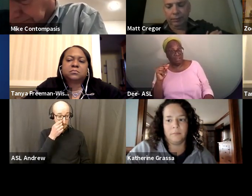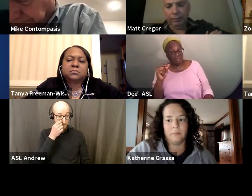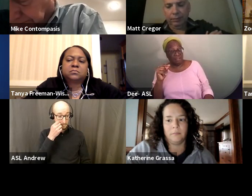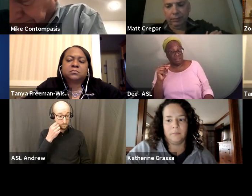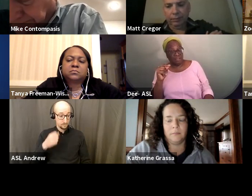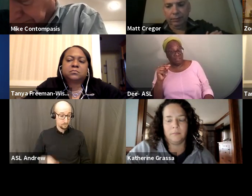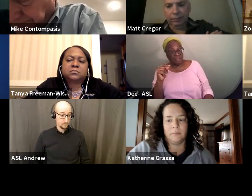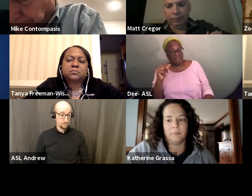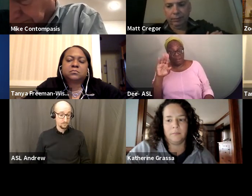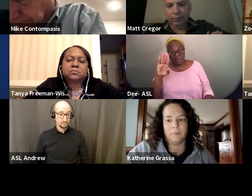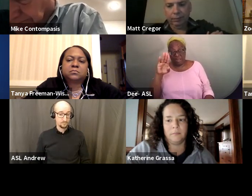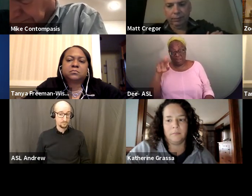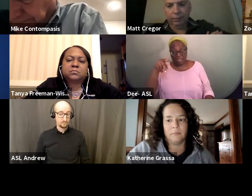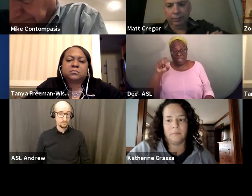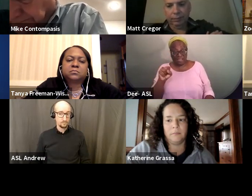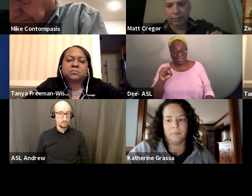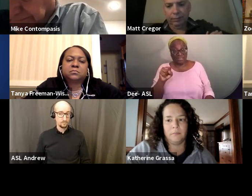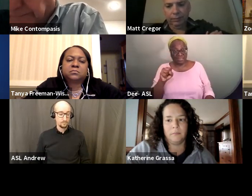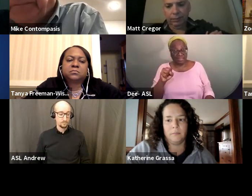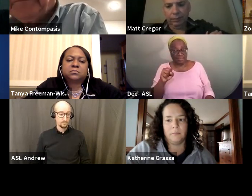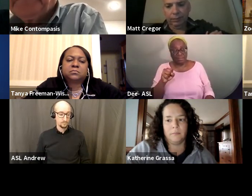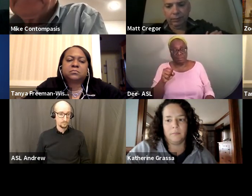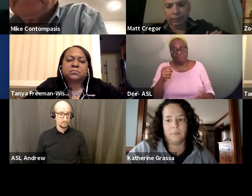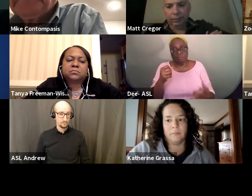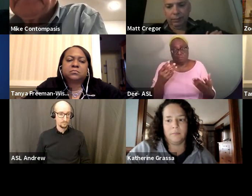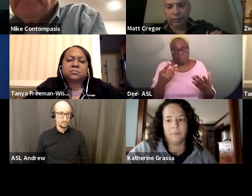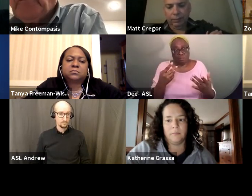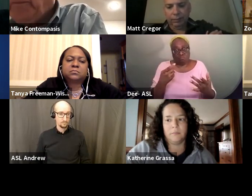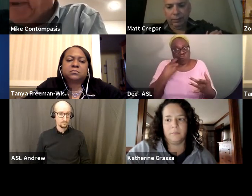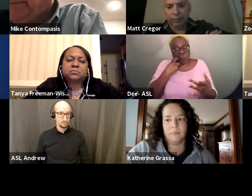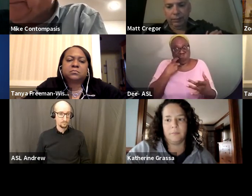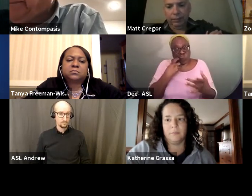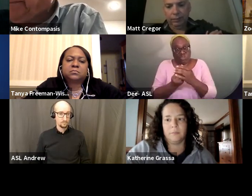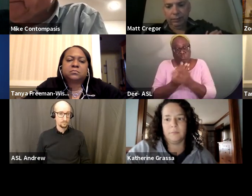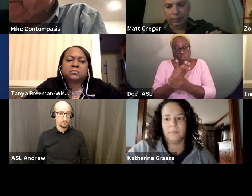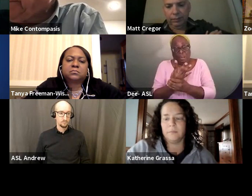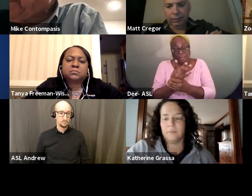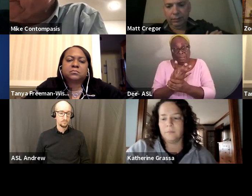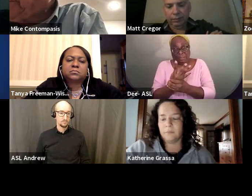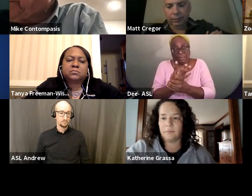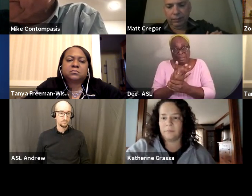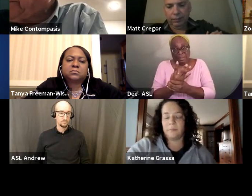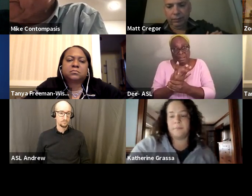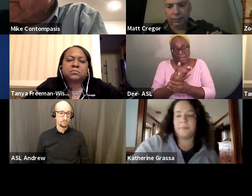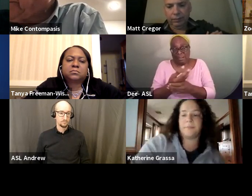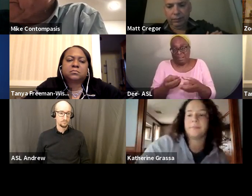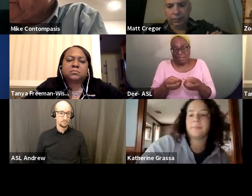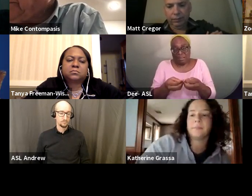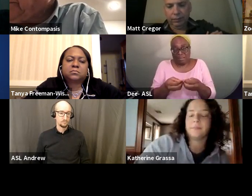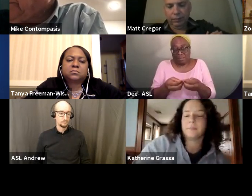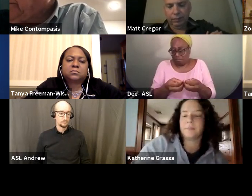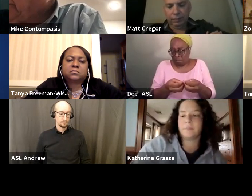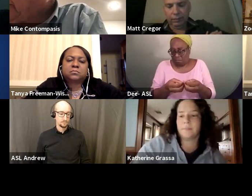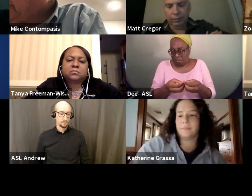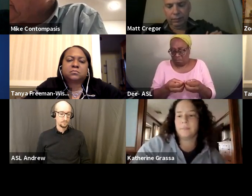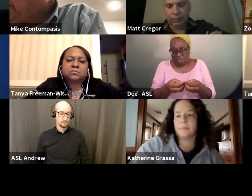when BPS had just experienced a spring, it was just a spring. It was just a spring that we had lost to a pandemic.